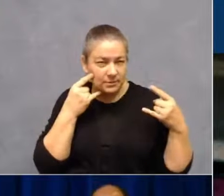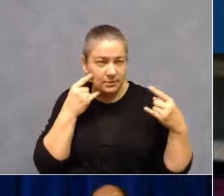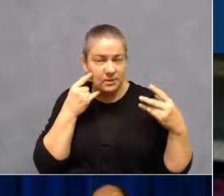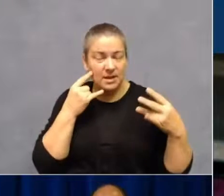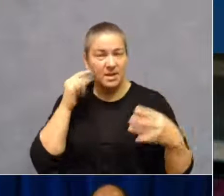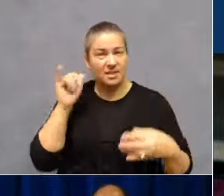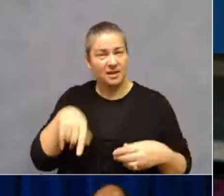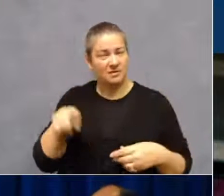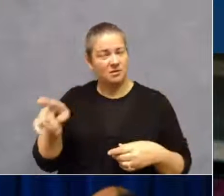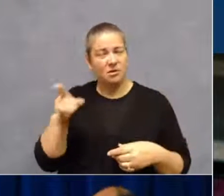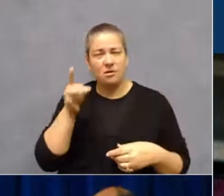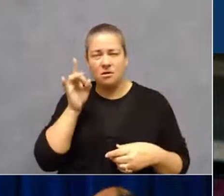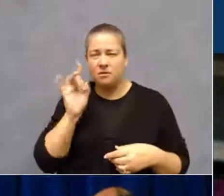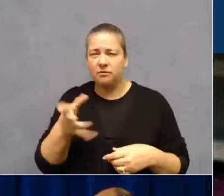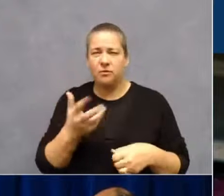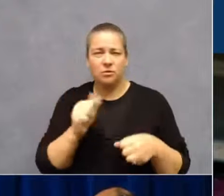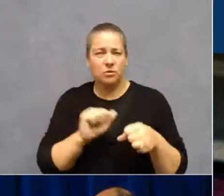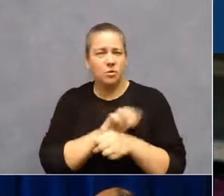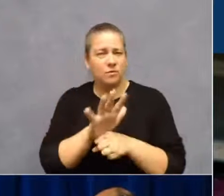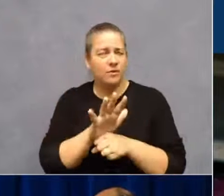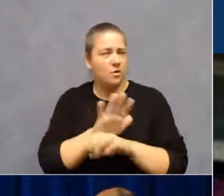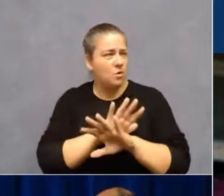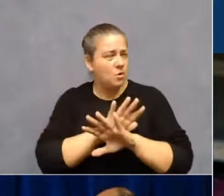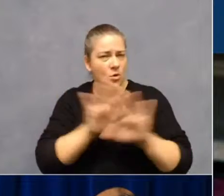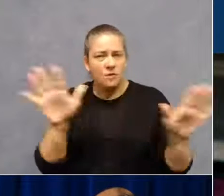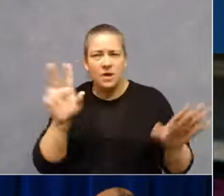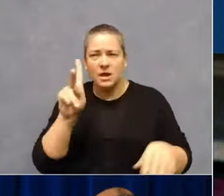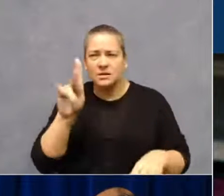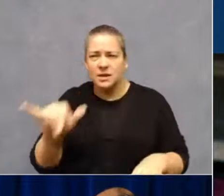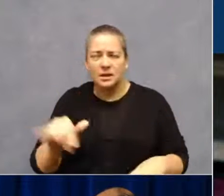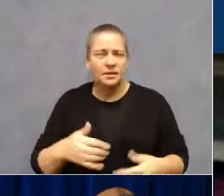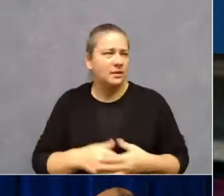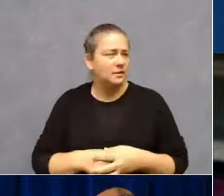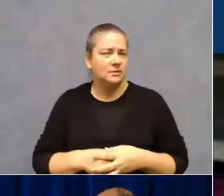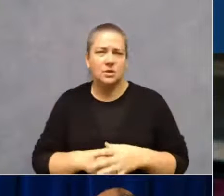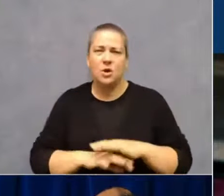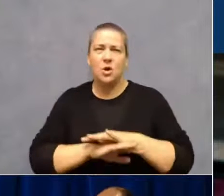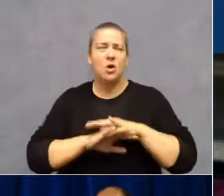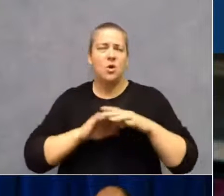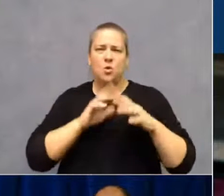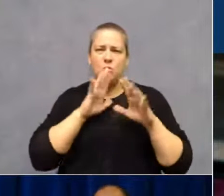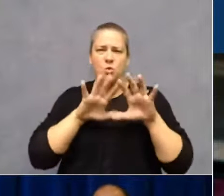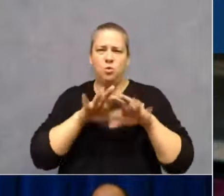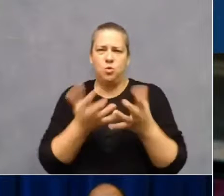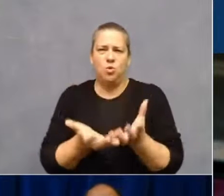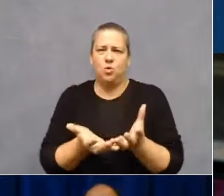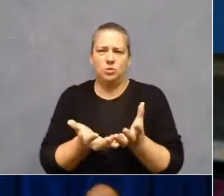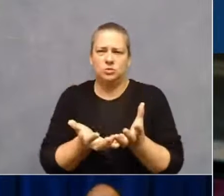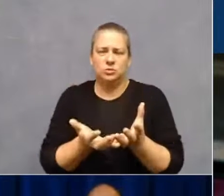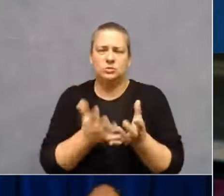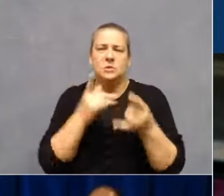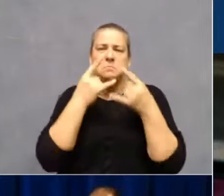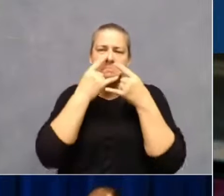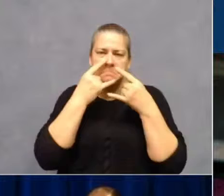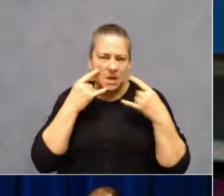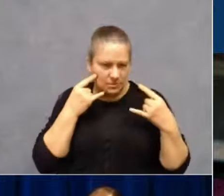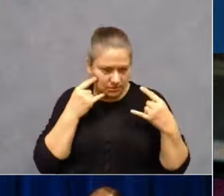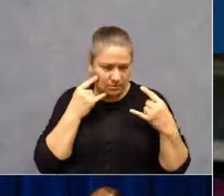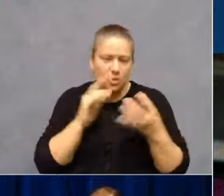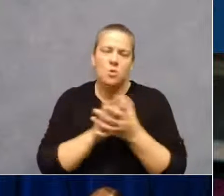virus across Kentucky and across and around the world. Put your mask on. Wash your